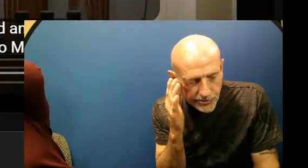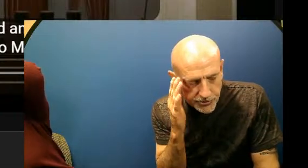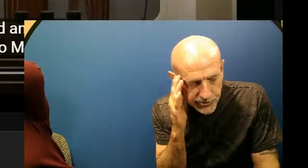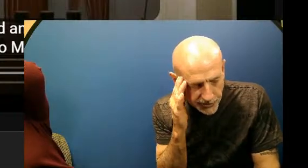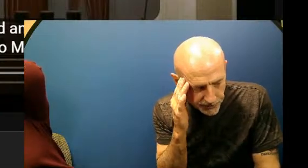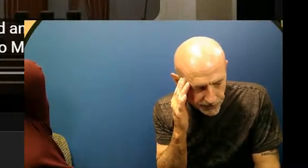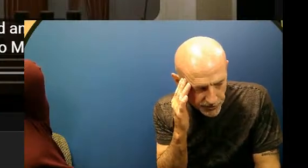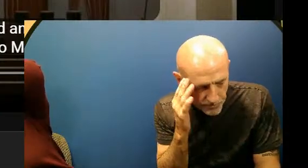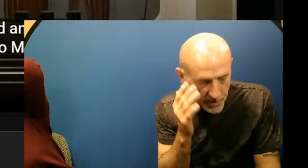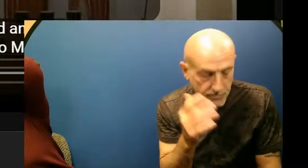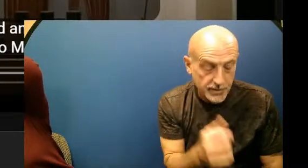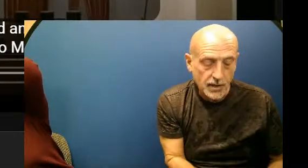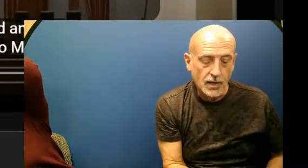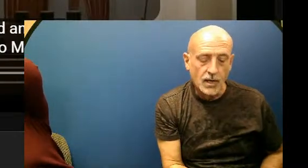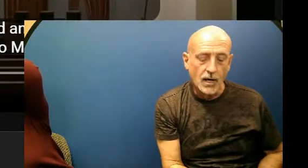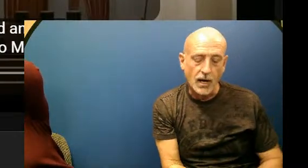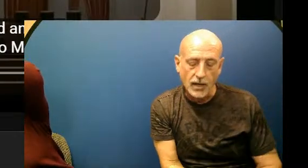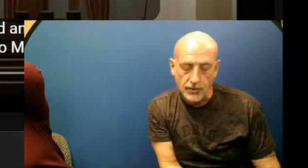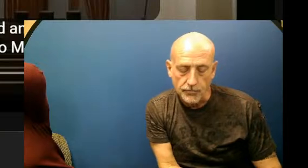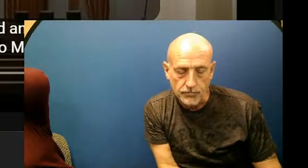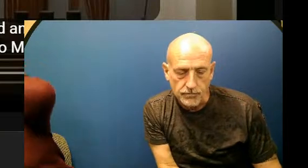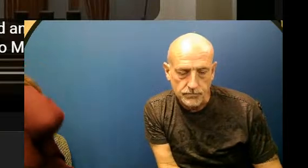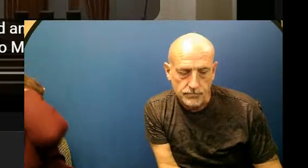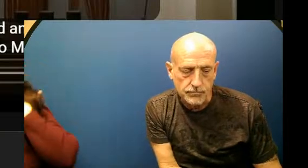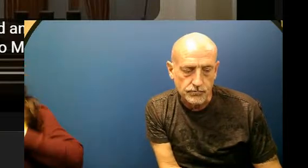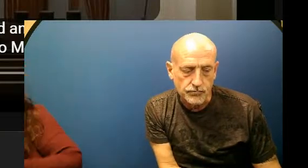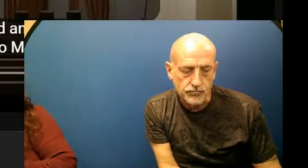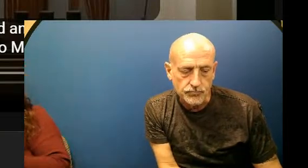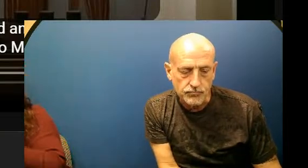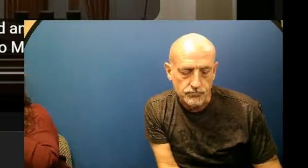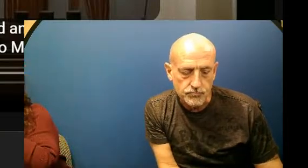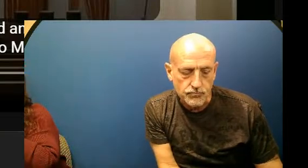probably exclusively First Amendment